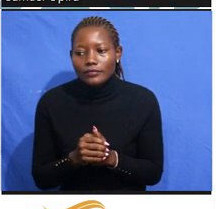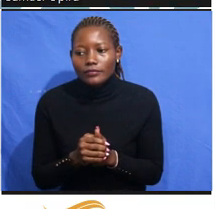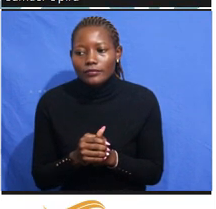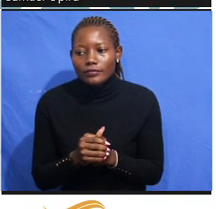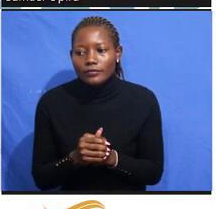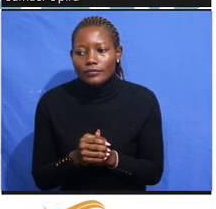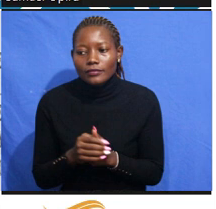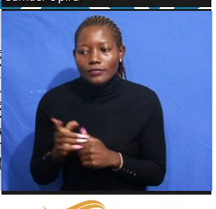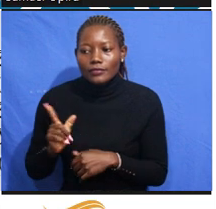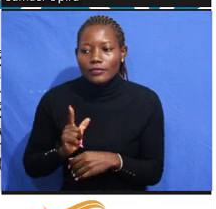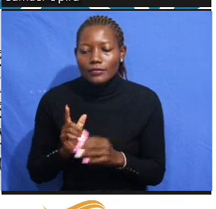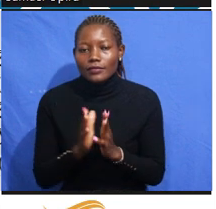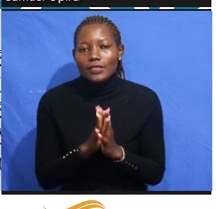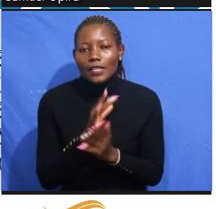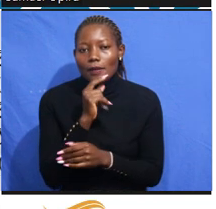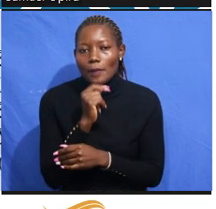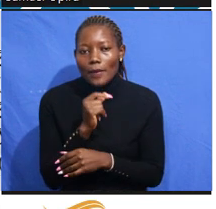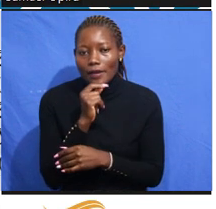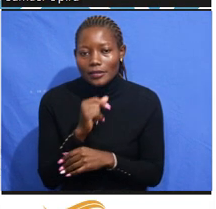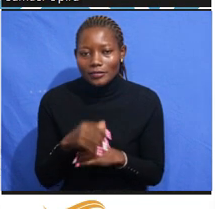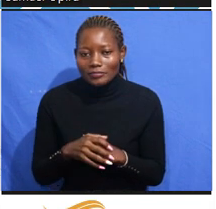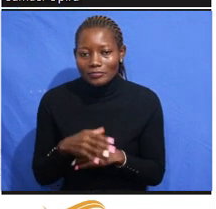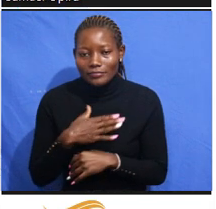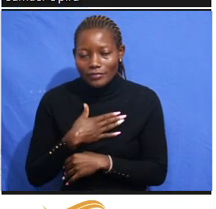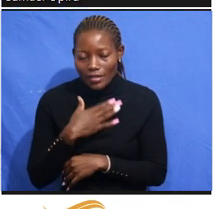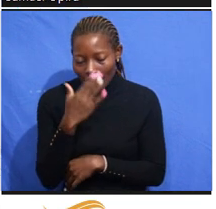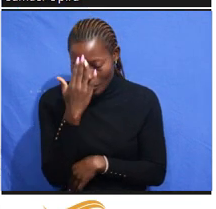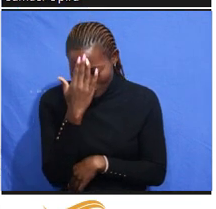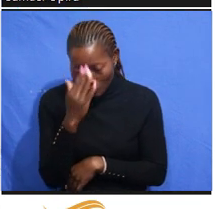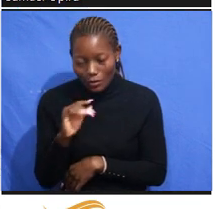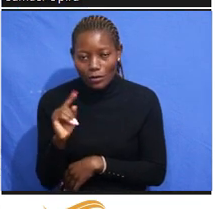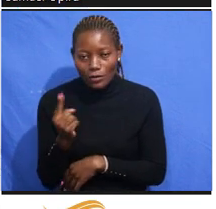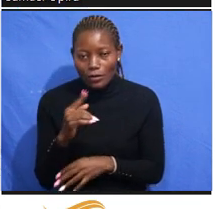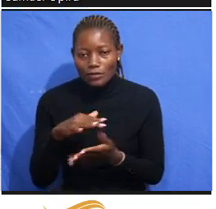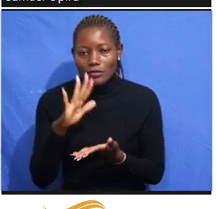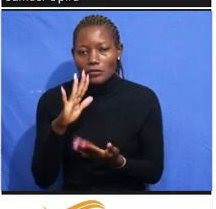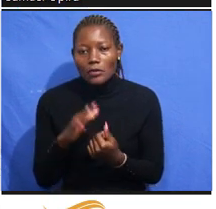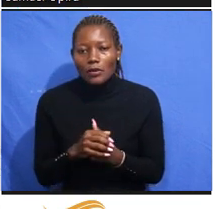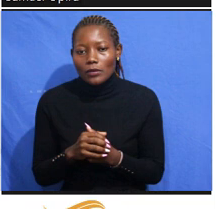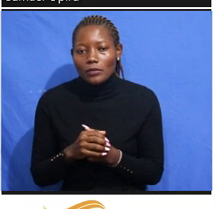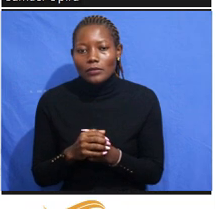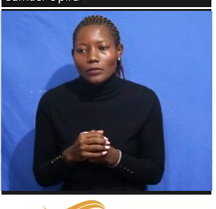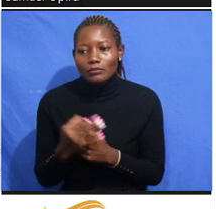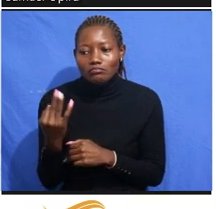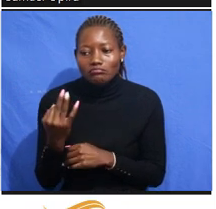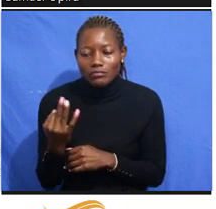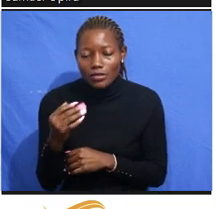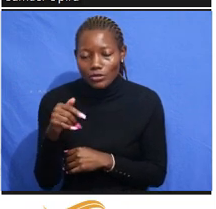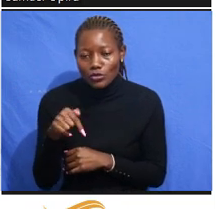Yeah, so ladies and gentlemen, I'm humbled once more to be presenting to you